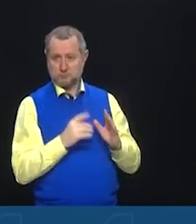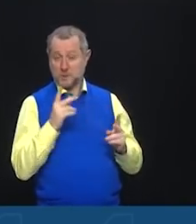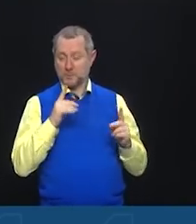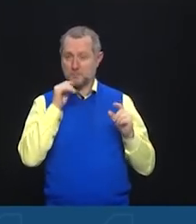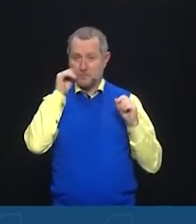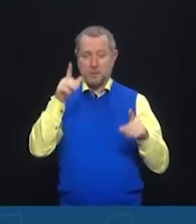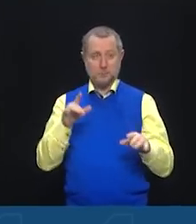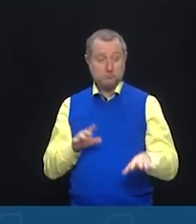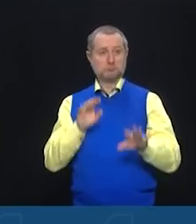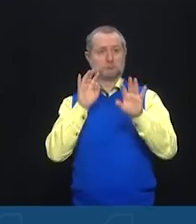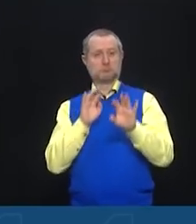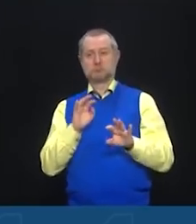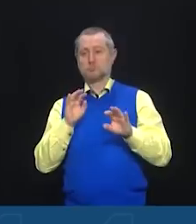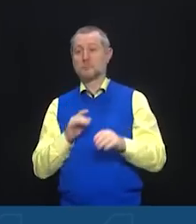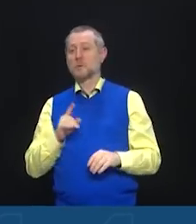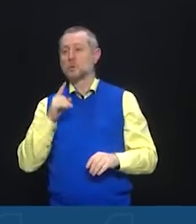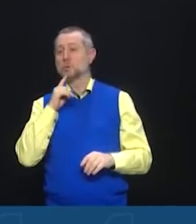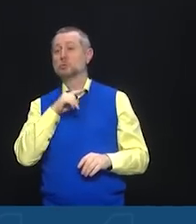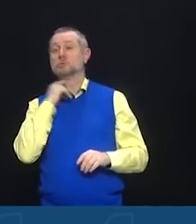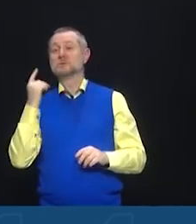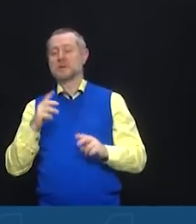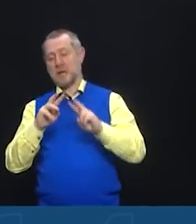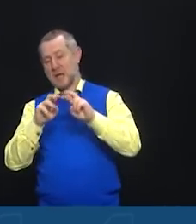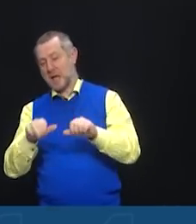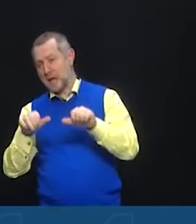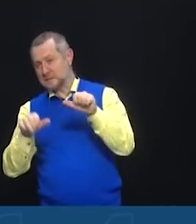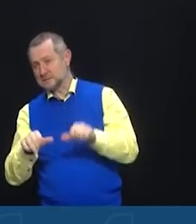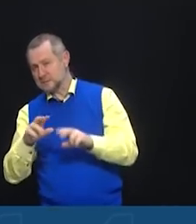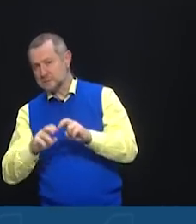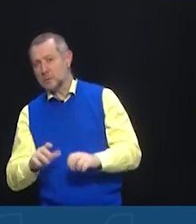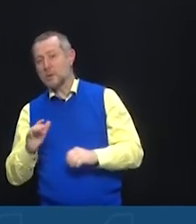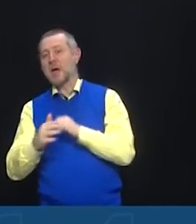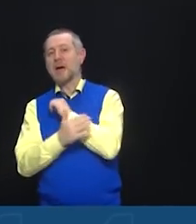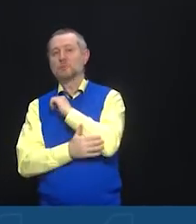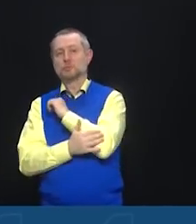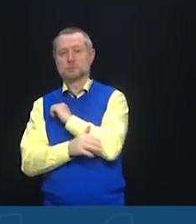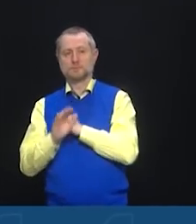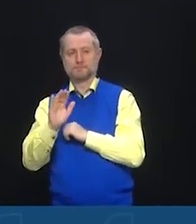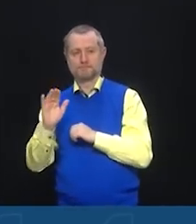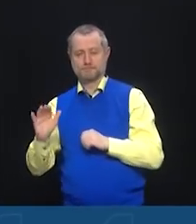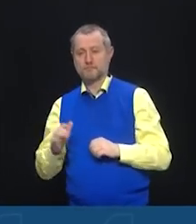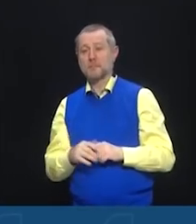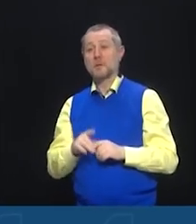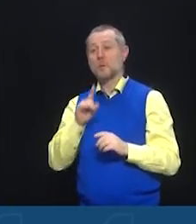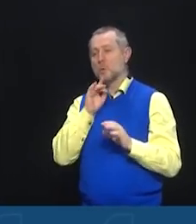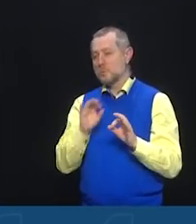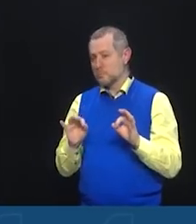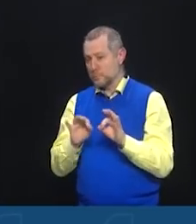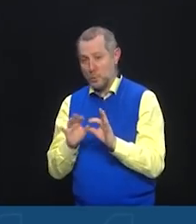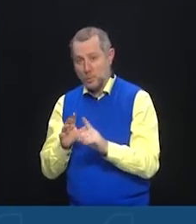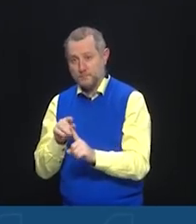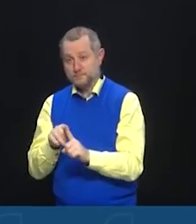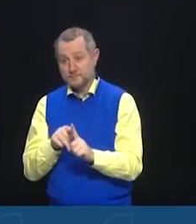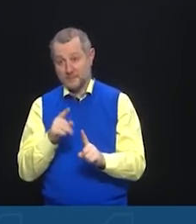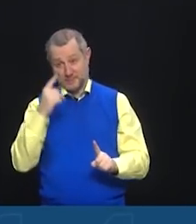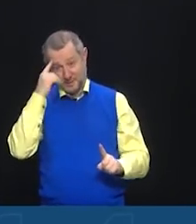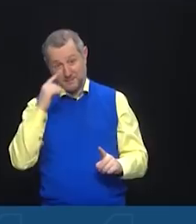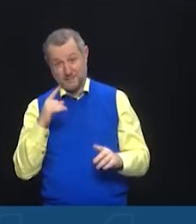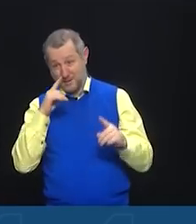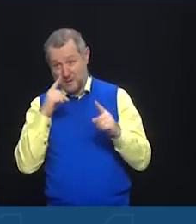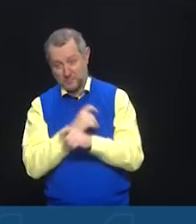with their risk assessment by county. And this is an important dynamic for us to talk about. It looks complicated, but based